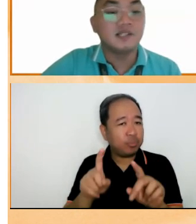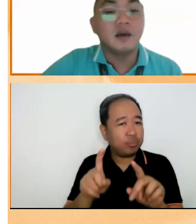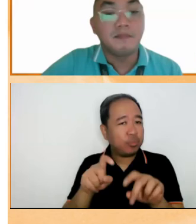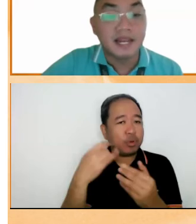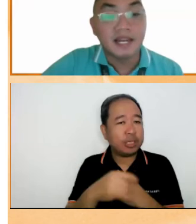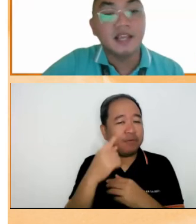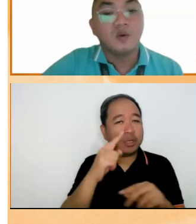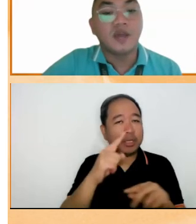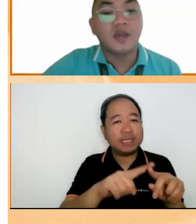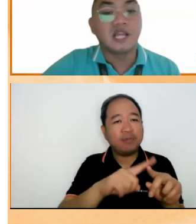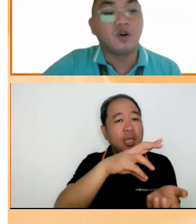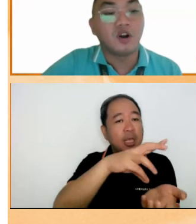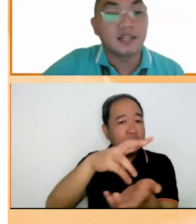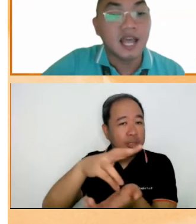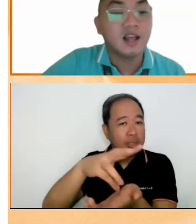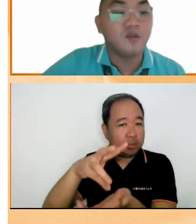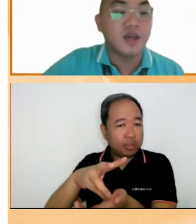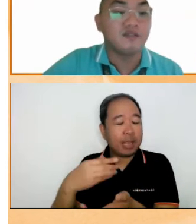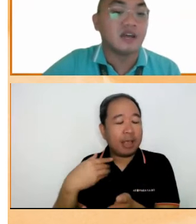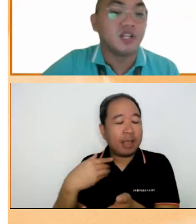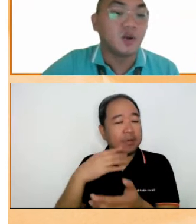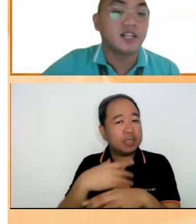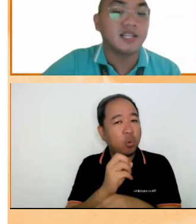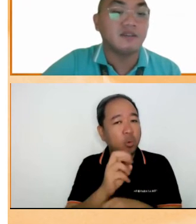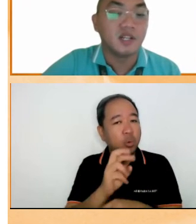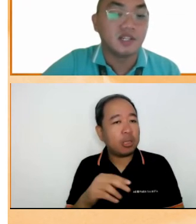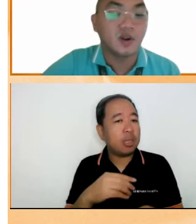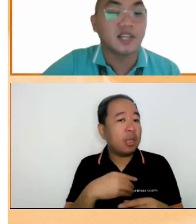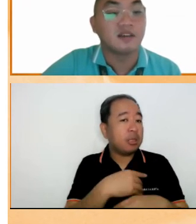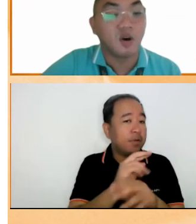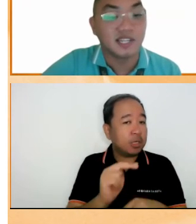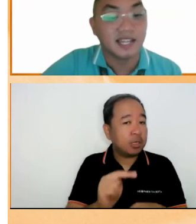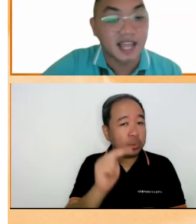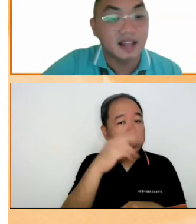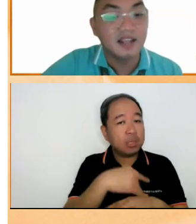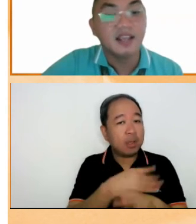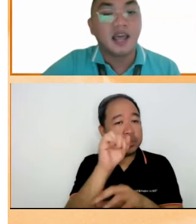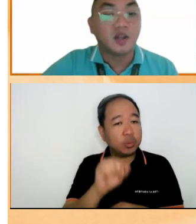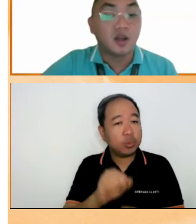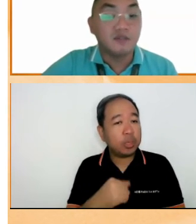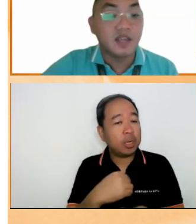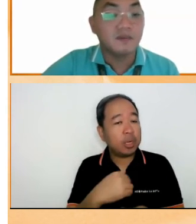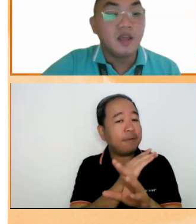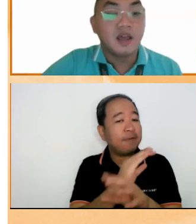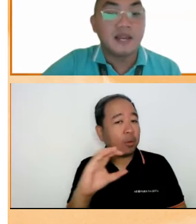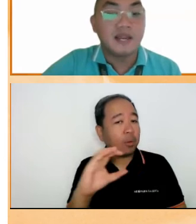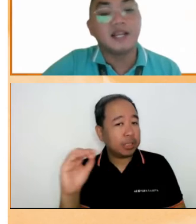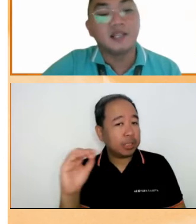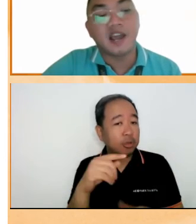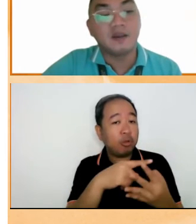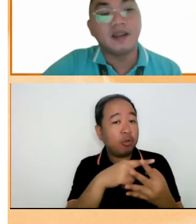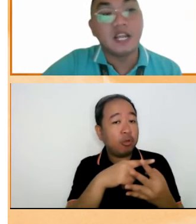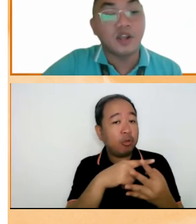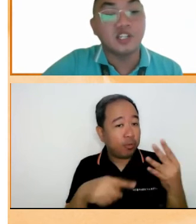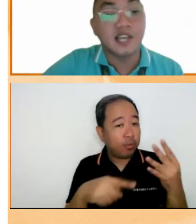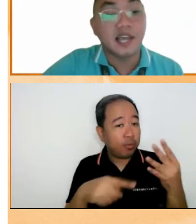municipalities. Mainly, we have in Davao Oriental, we have in Davao del Norte, Davao del Sur, and Davao Occidental. And all of them have been